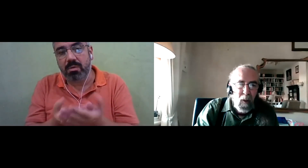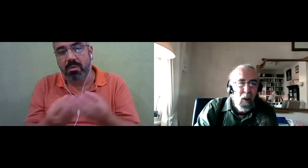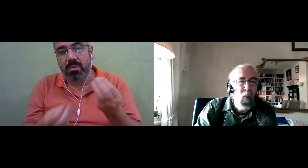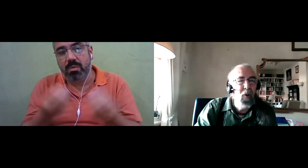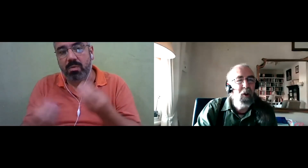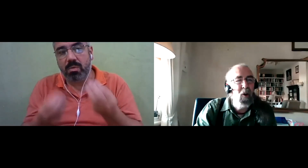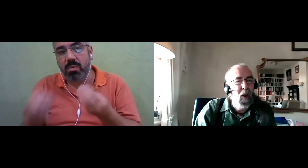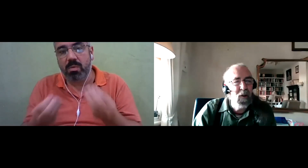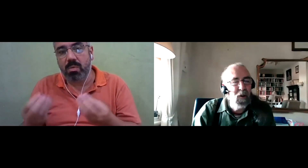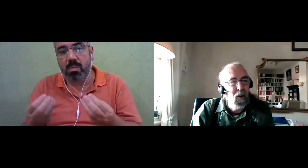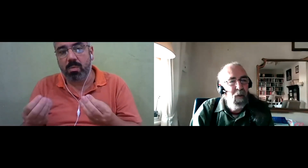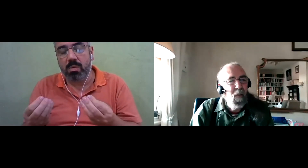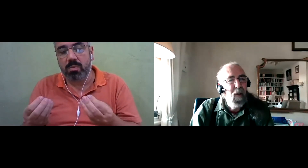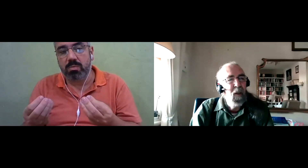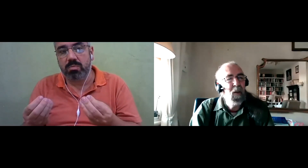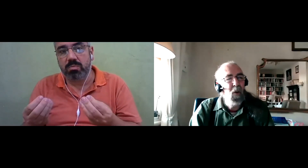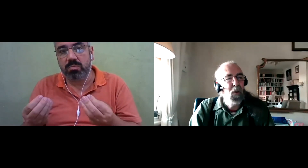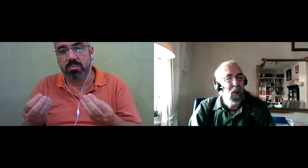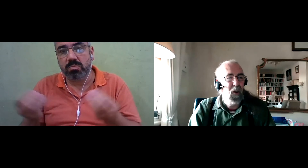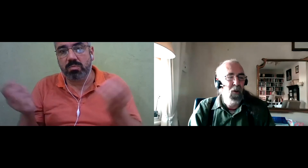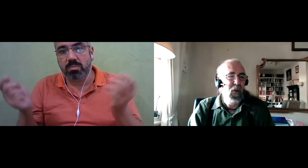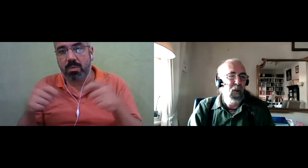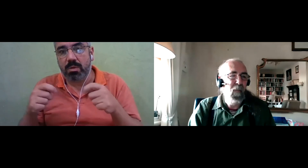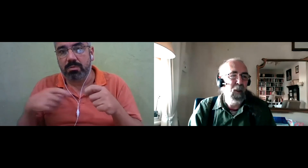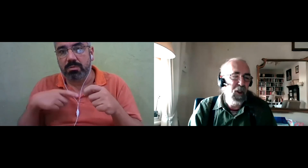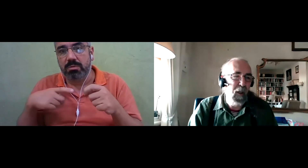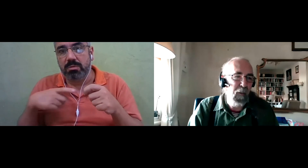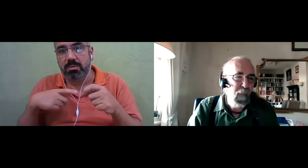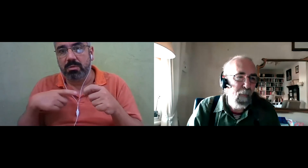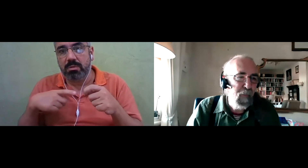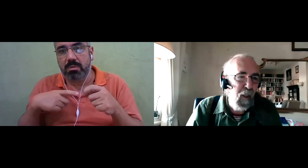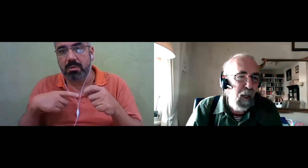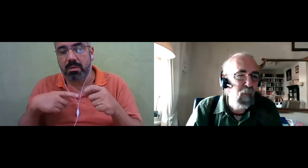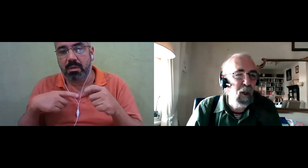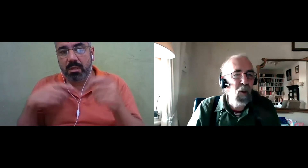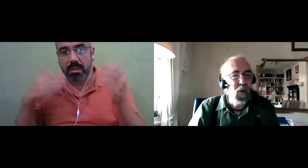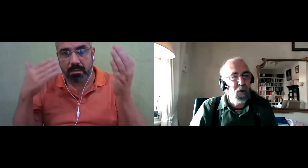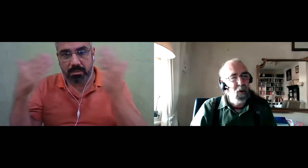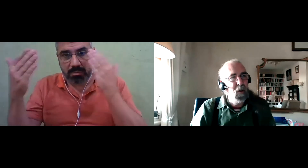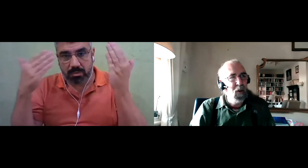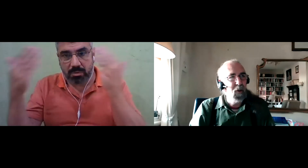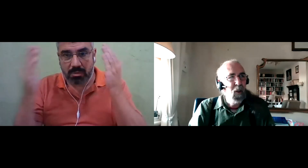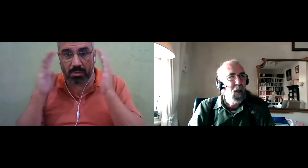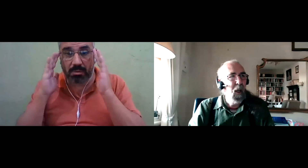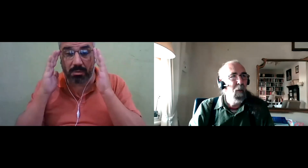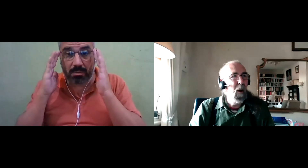time, was the crisis in cultural psychology and chat. And when I looked at